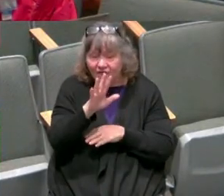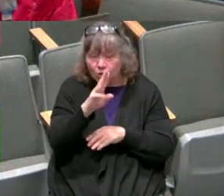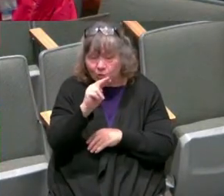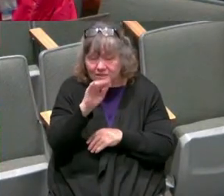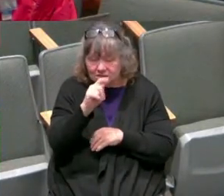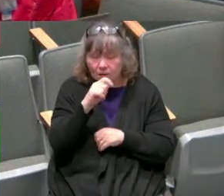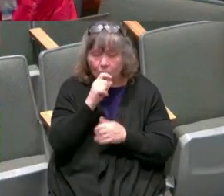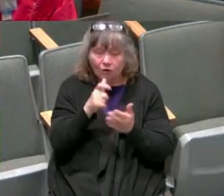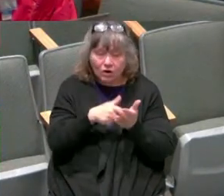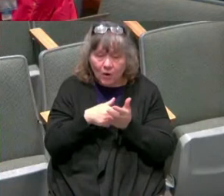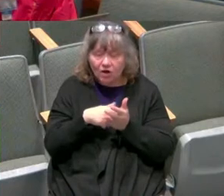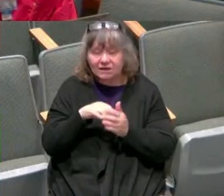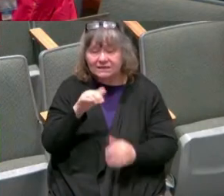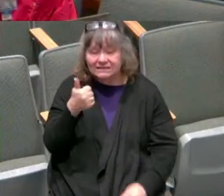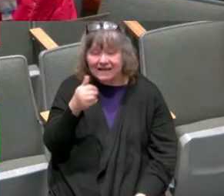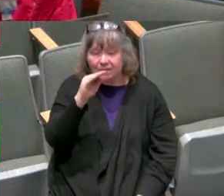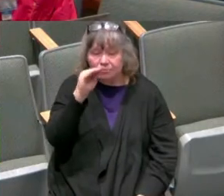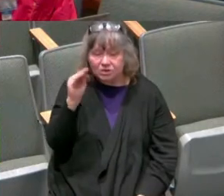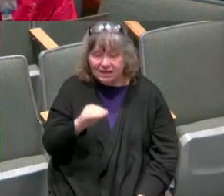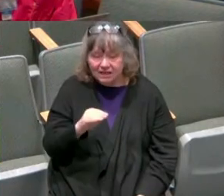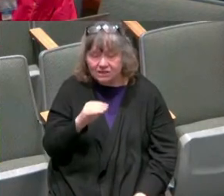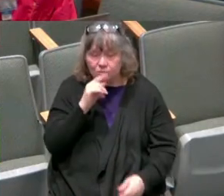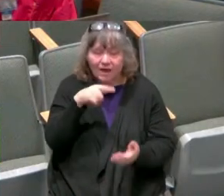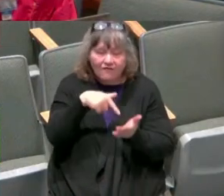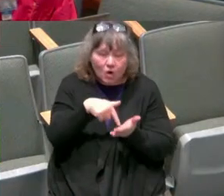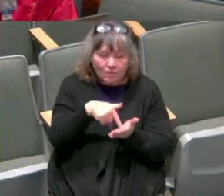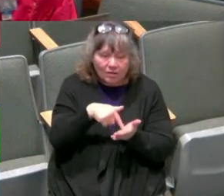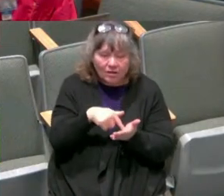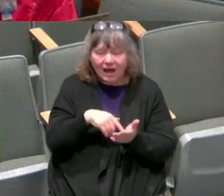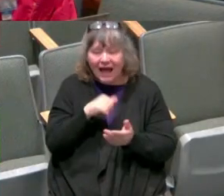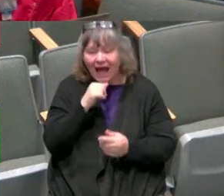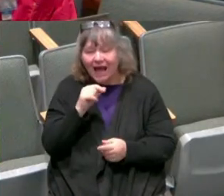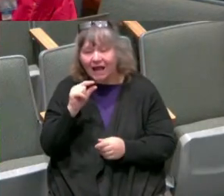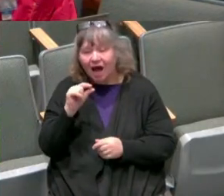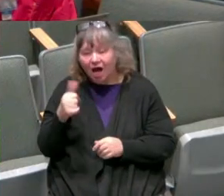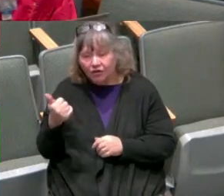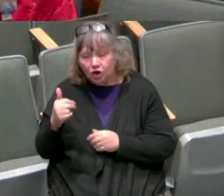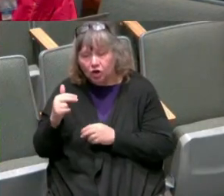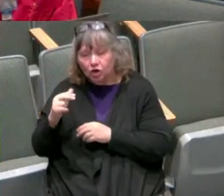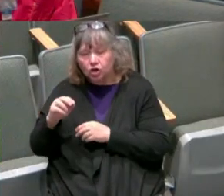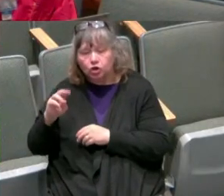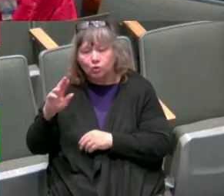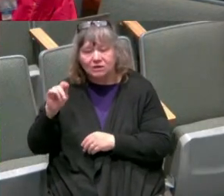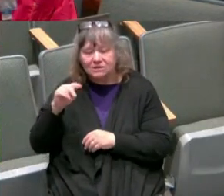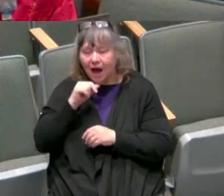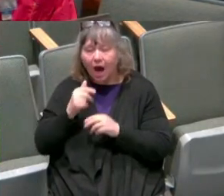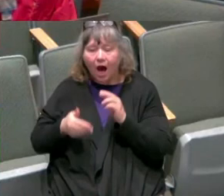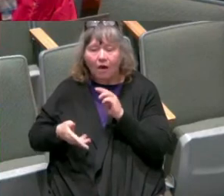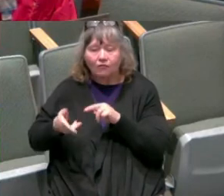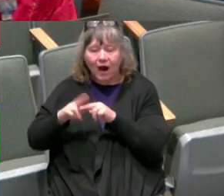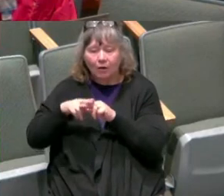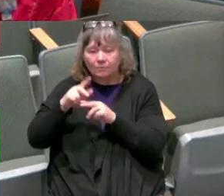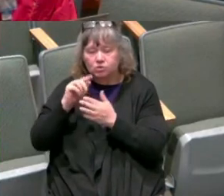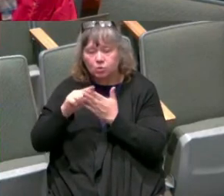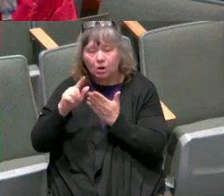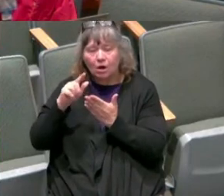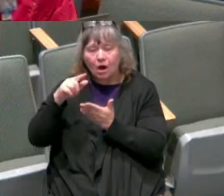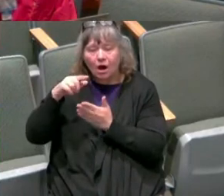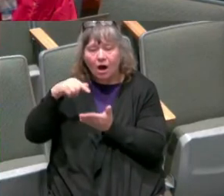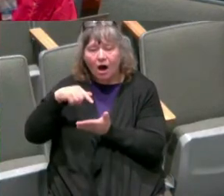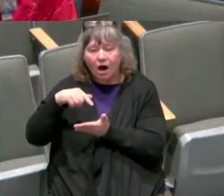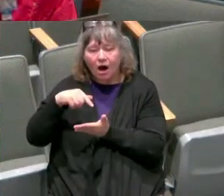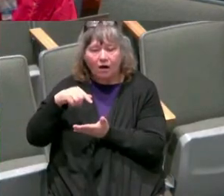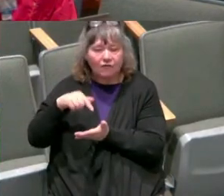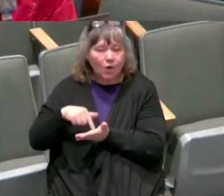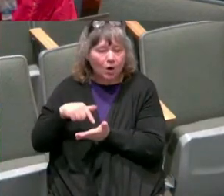required will require 10 percent of the units to be affordable and fractional units will round up to the nearest whole number for Affordable units so